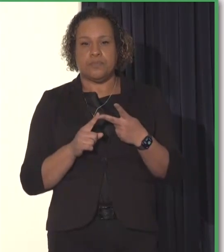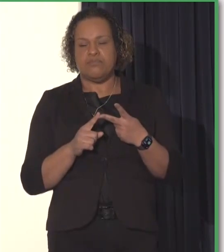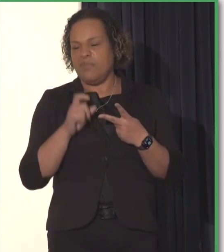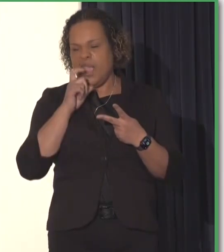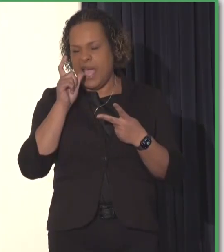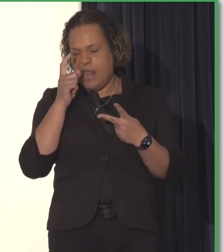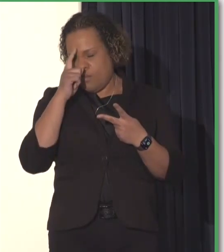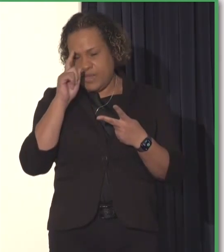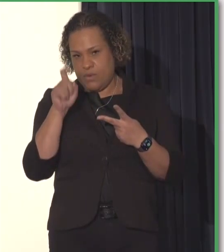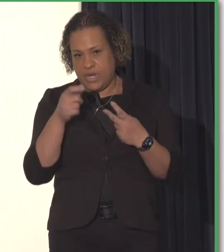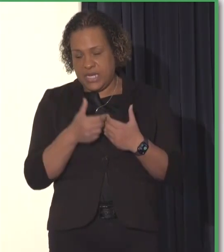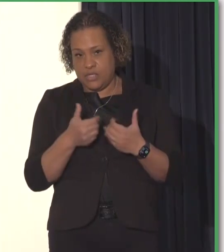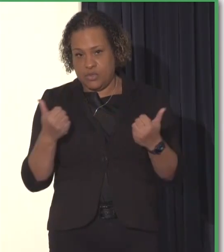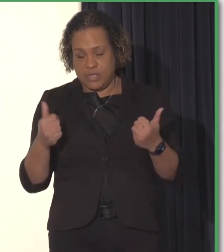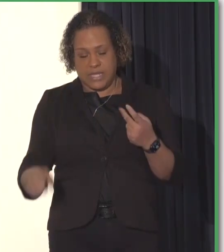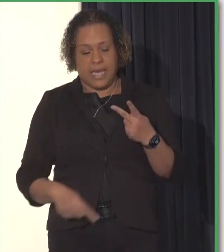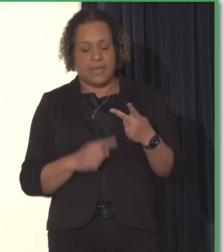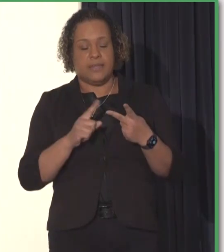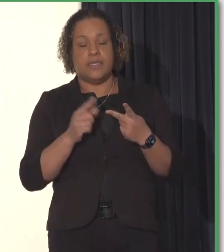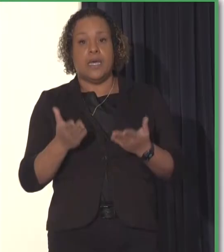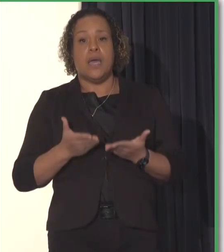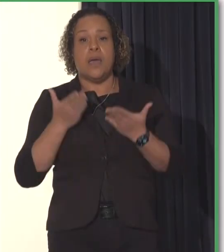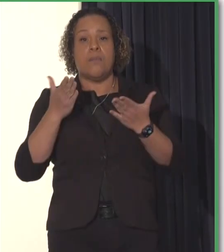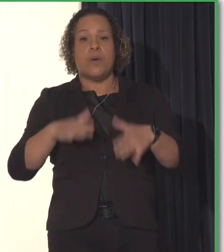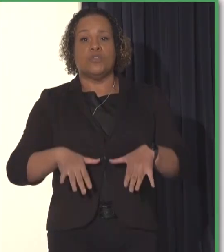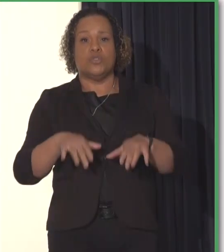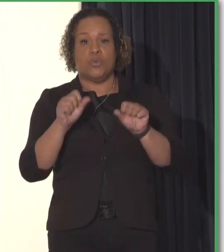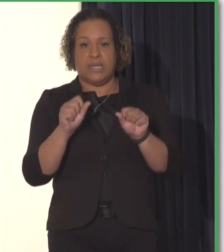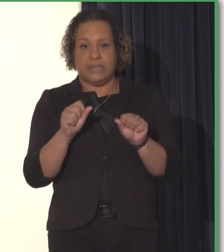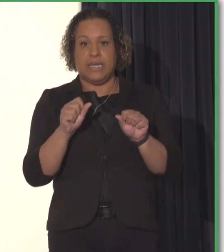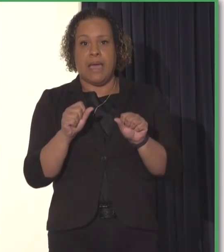separated, is the motion to adopt